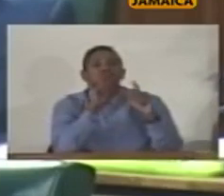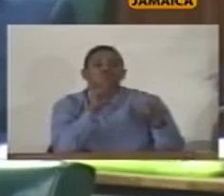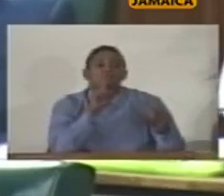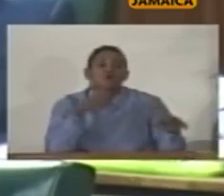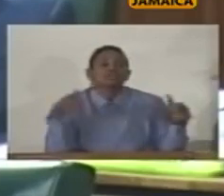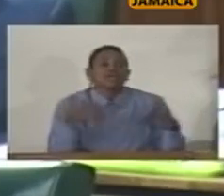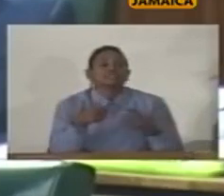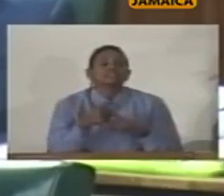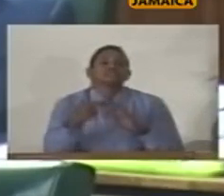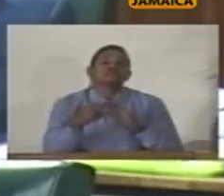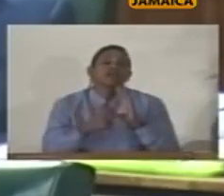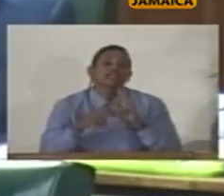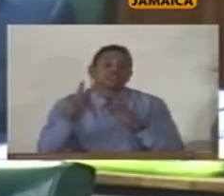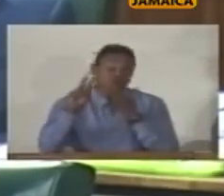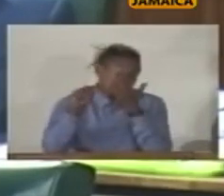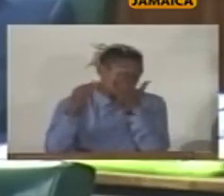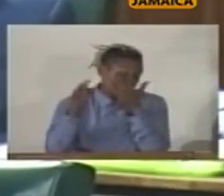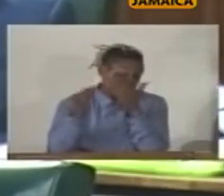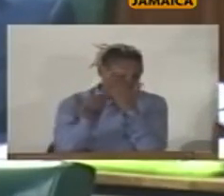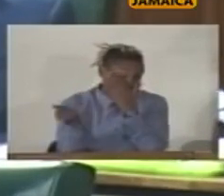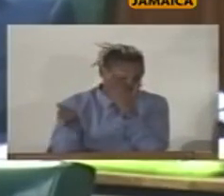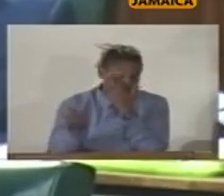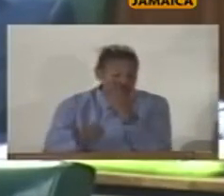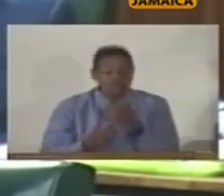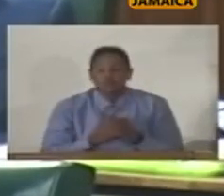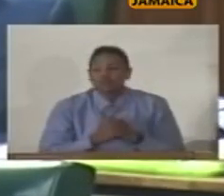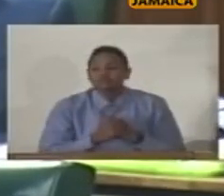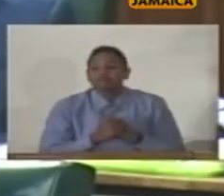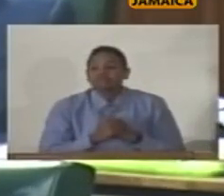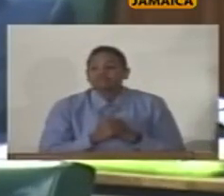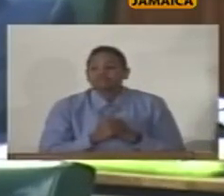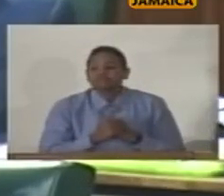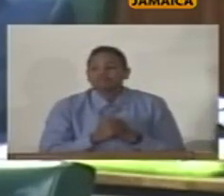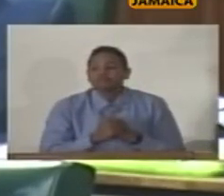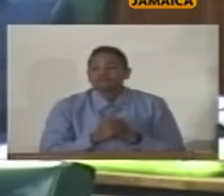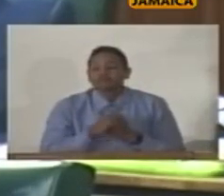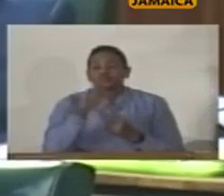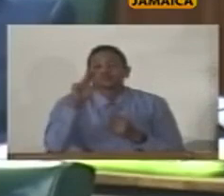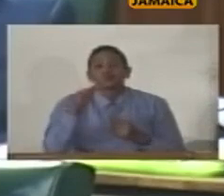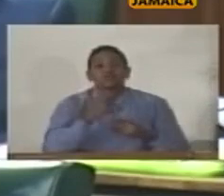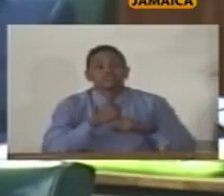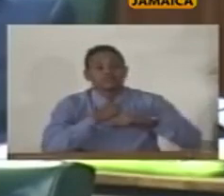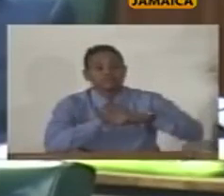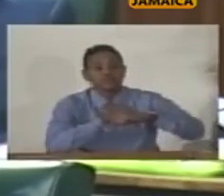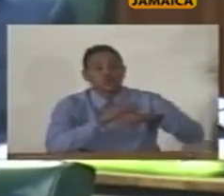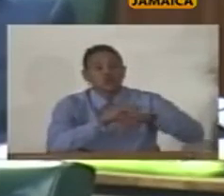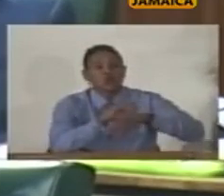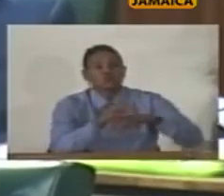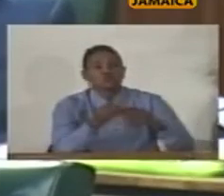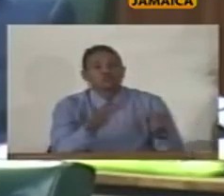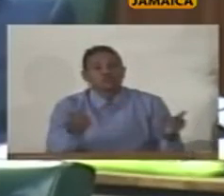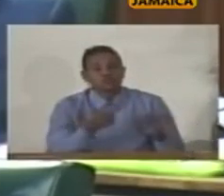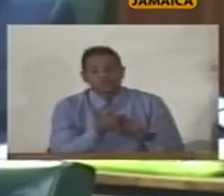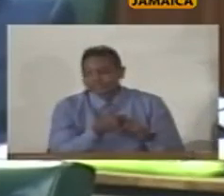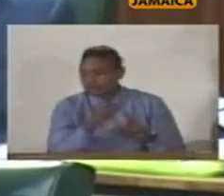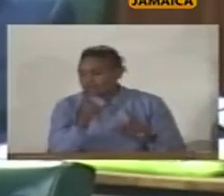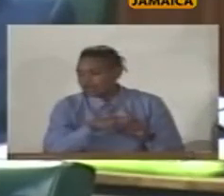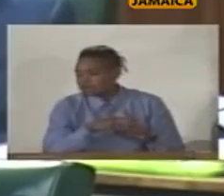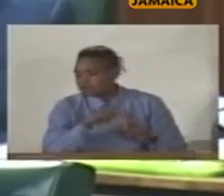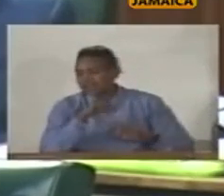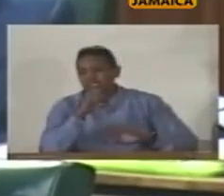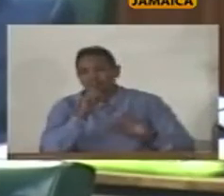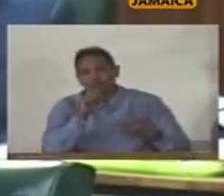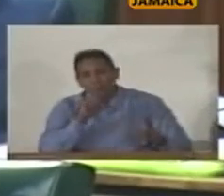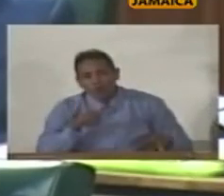Entities Regulation 2019 Resolution. The United Nations Security Council Resolution Implementation